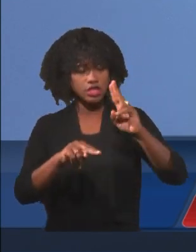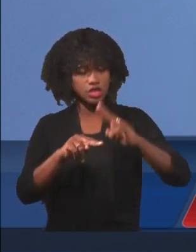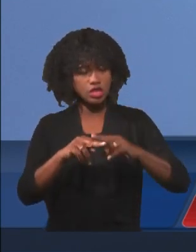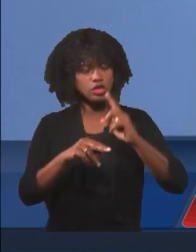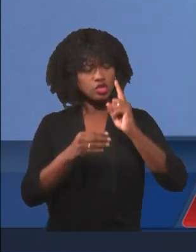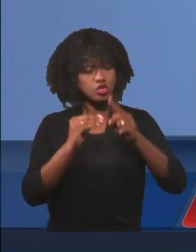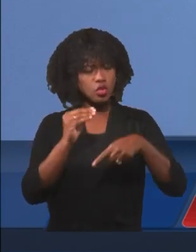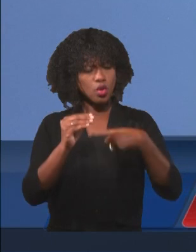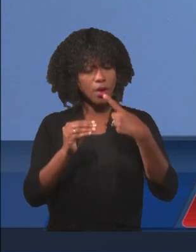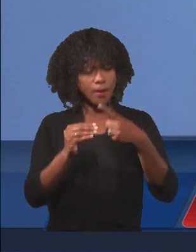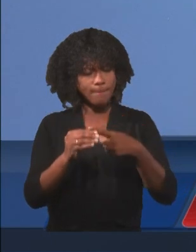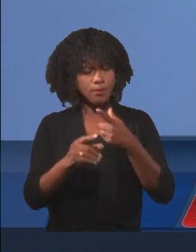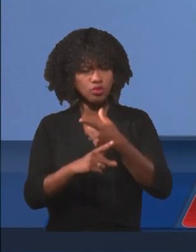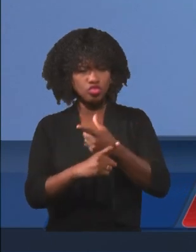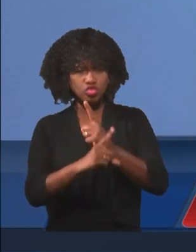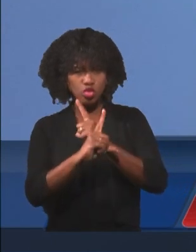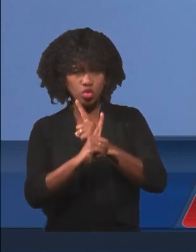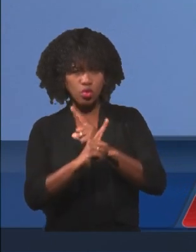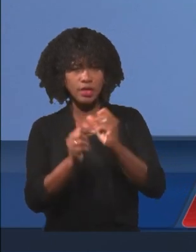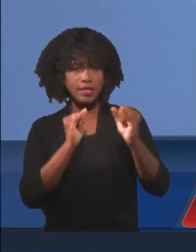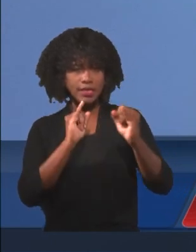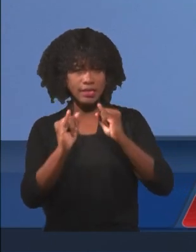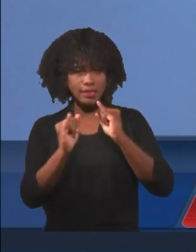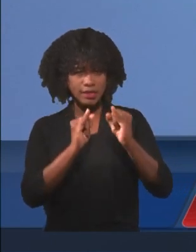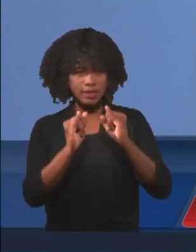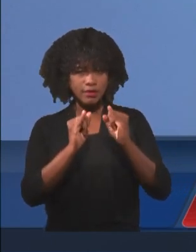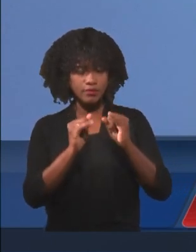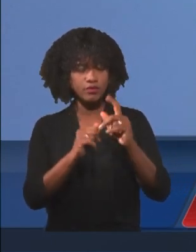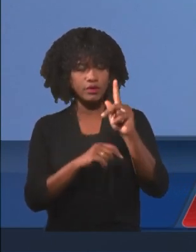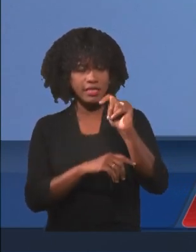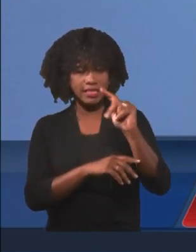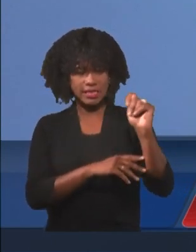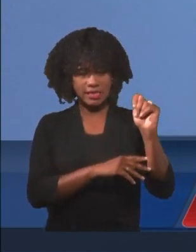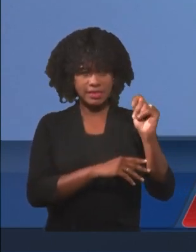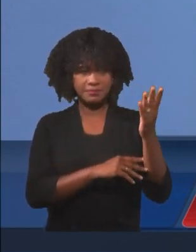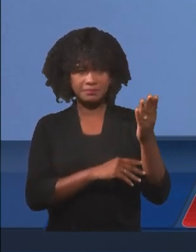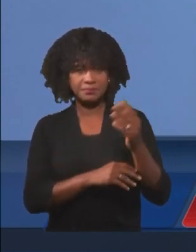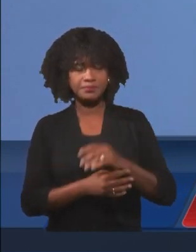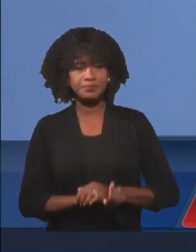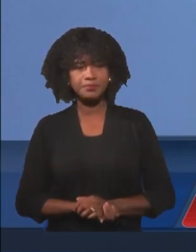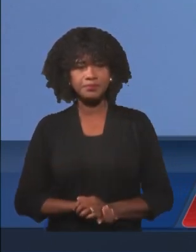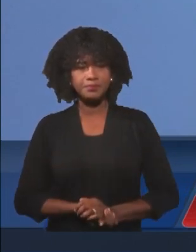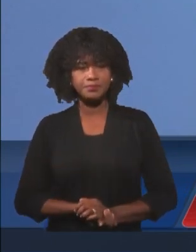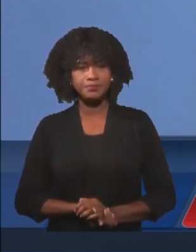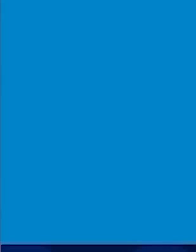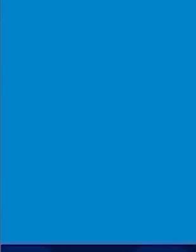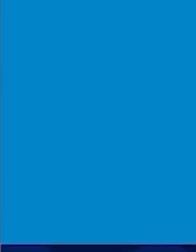loan facility in an exclusive interview with Sunil Lalla for tonight's Business Insight segment.